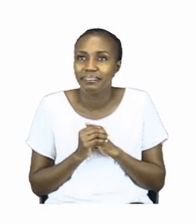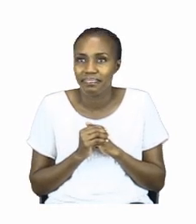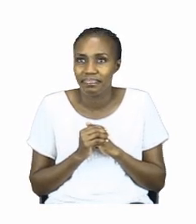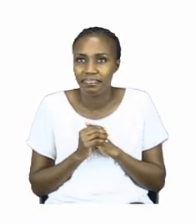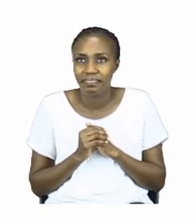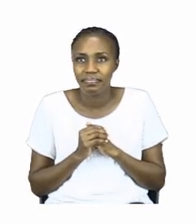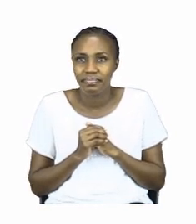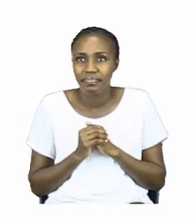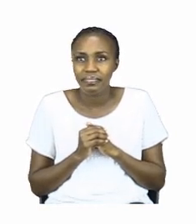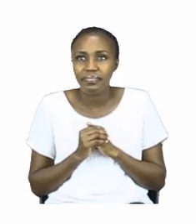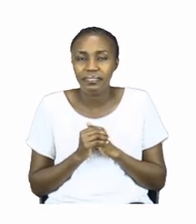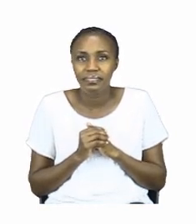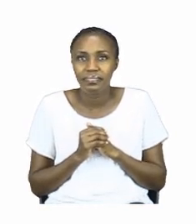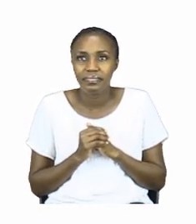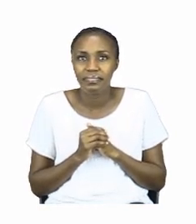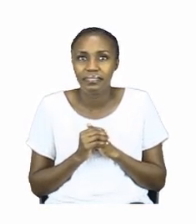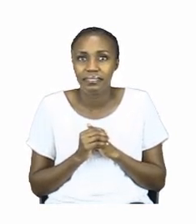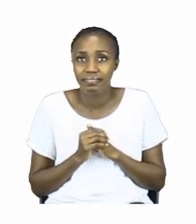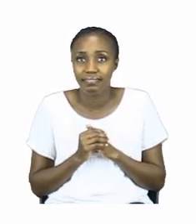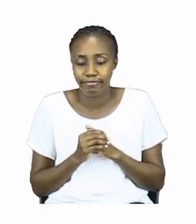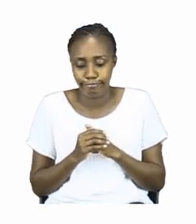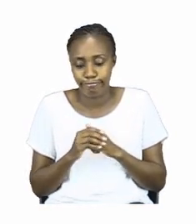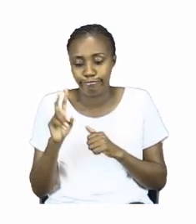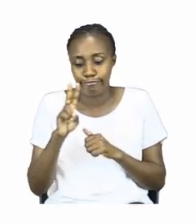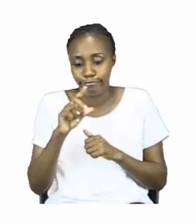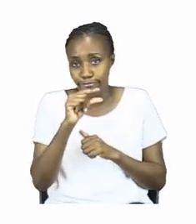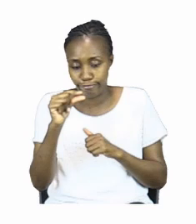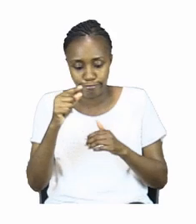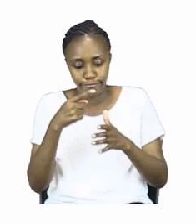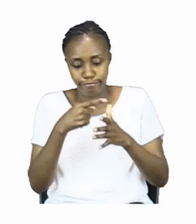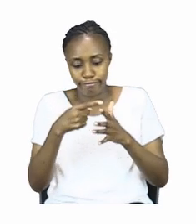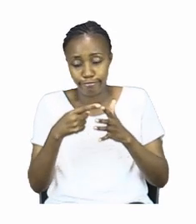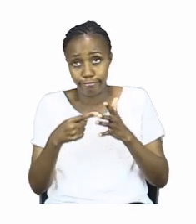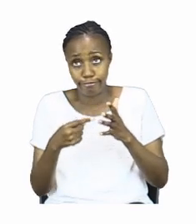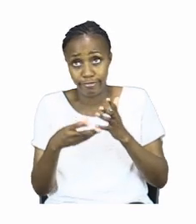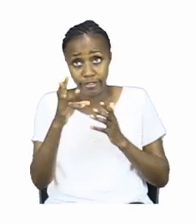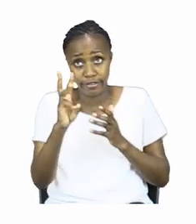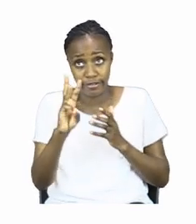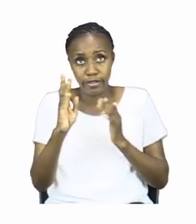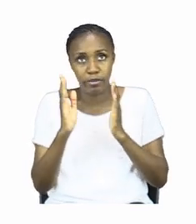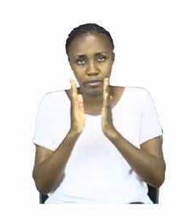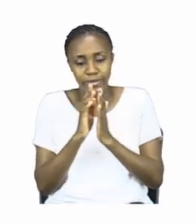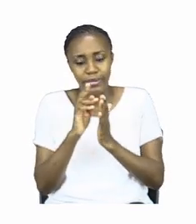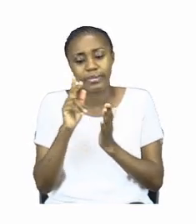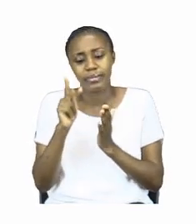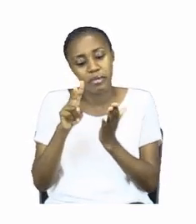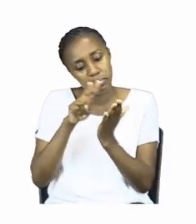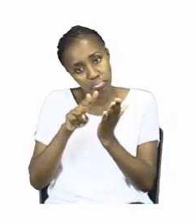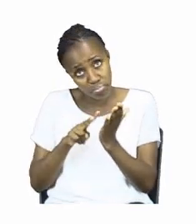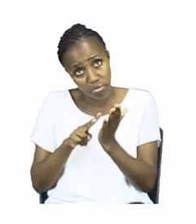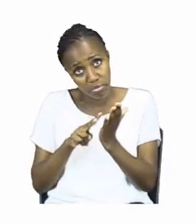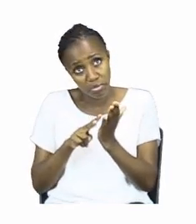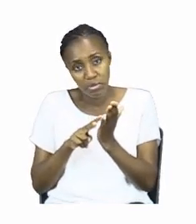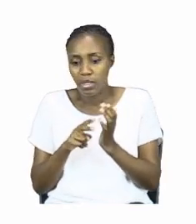stars. So these are our vocabulary words, boys and girls. I want you to read them carefully, and then after that, you're going to fill